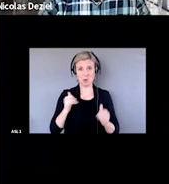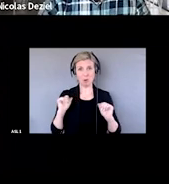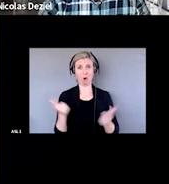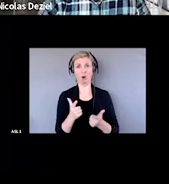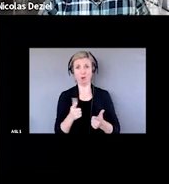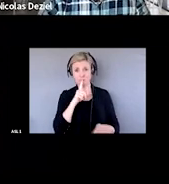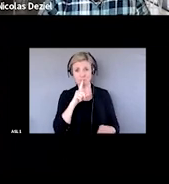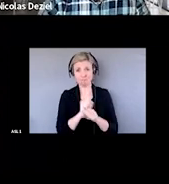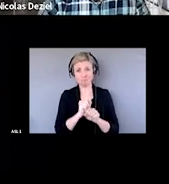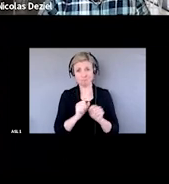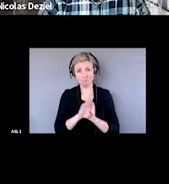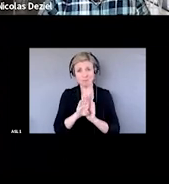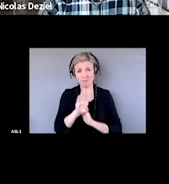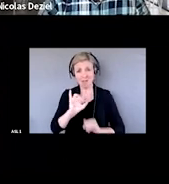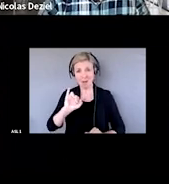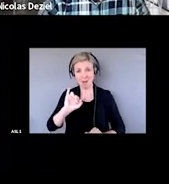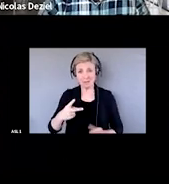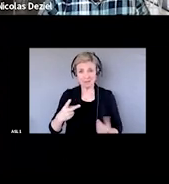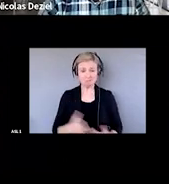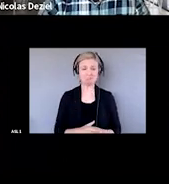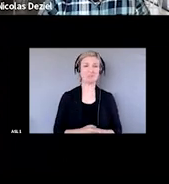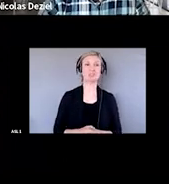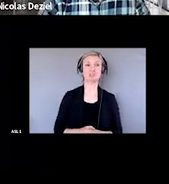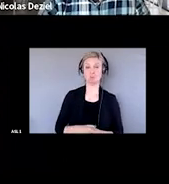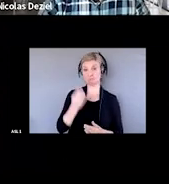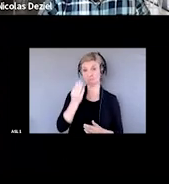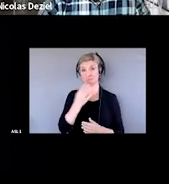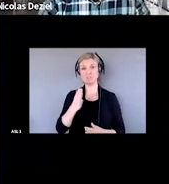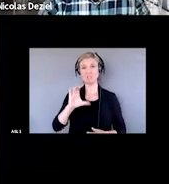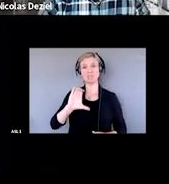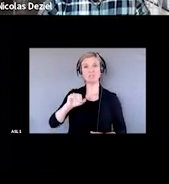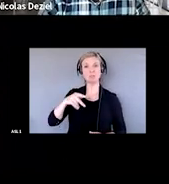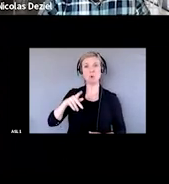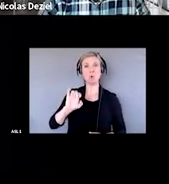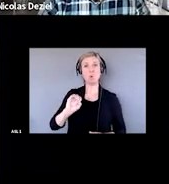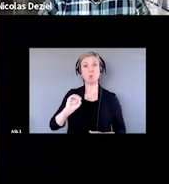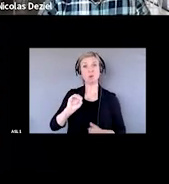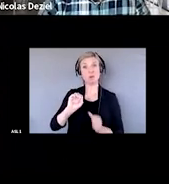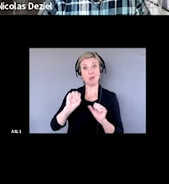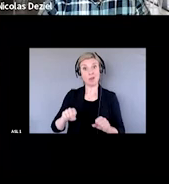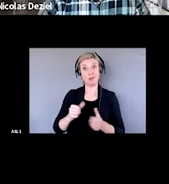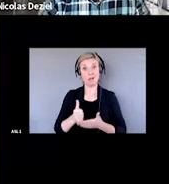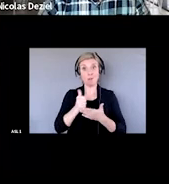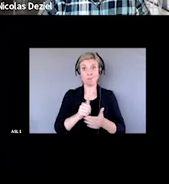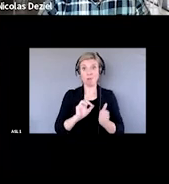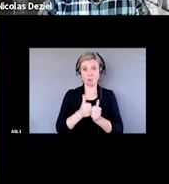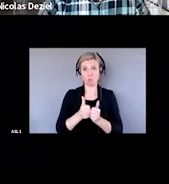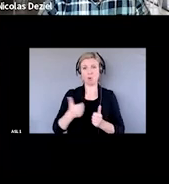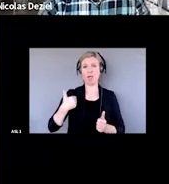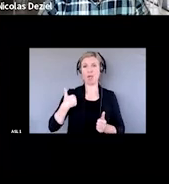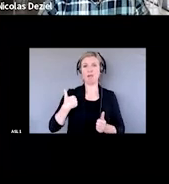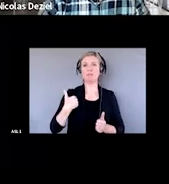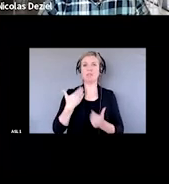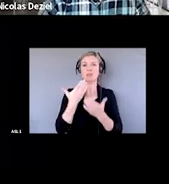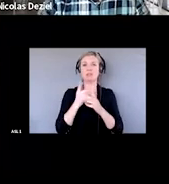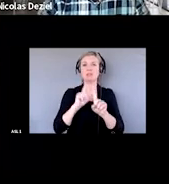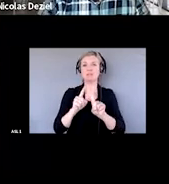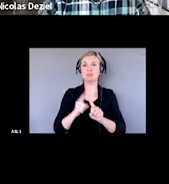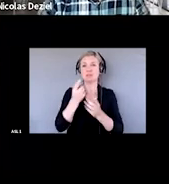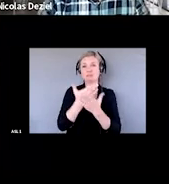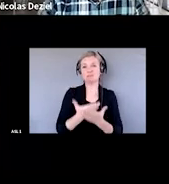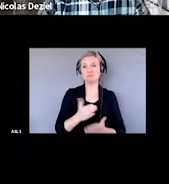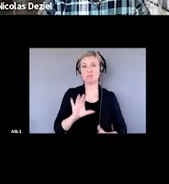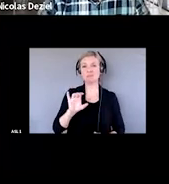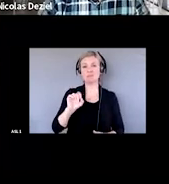So first thing that CIPO can help you with, we have fact sheets. If you go on our website, you will find fact sheets on the various IP rights. So you can see them. This